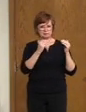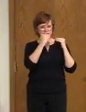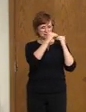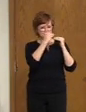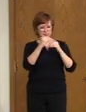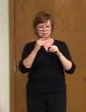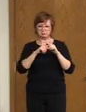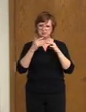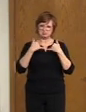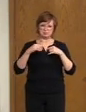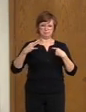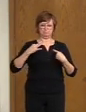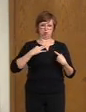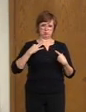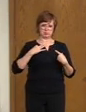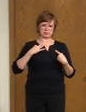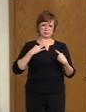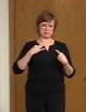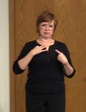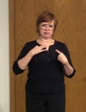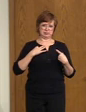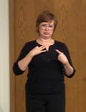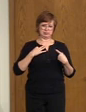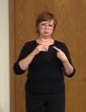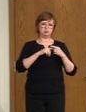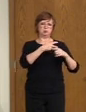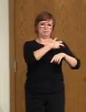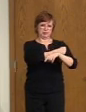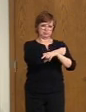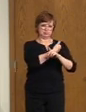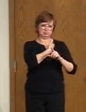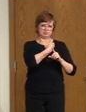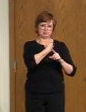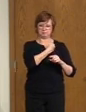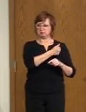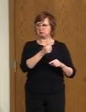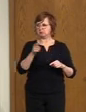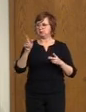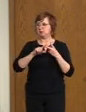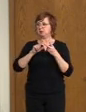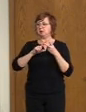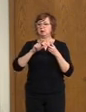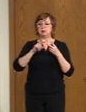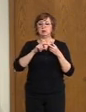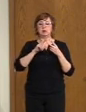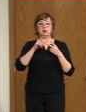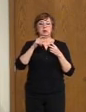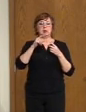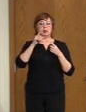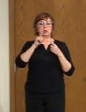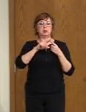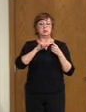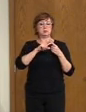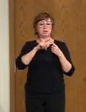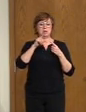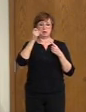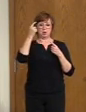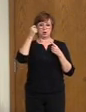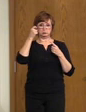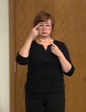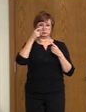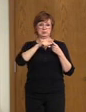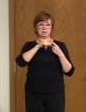remain a voluntary program for the time being. And the Premier and Minister of Health will be available for media following